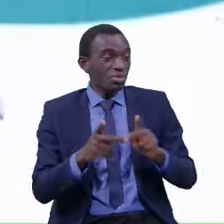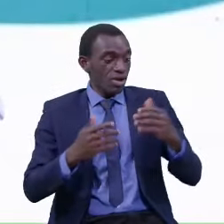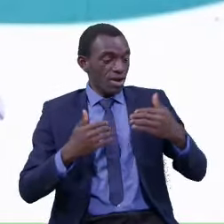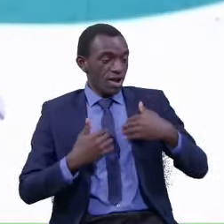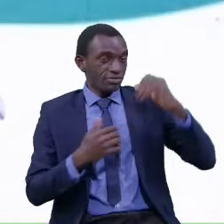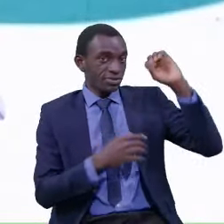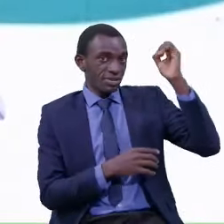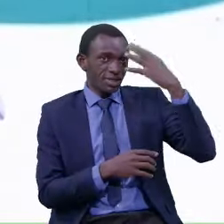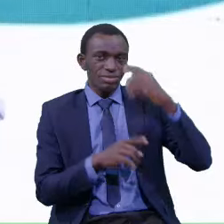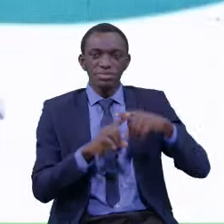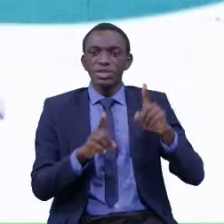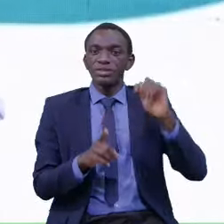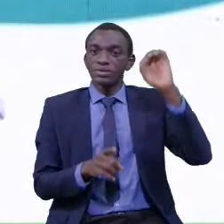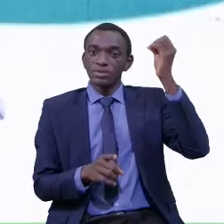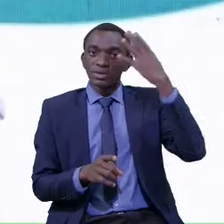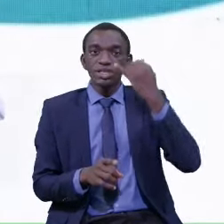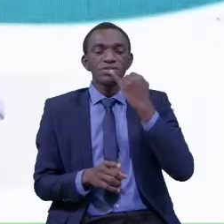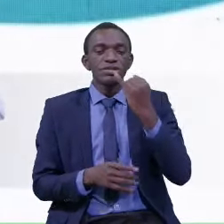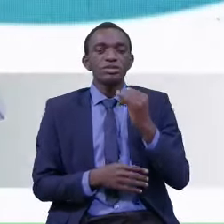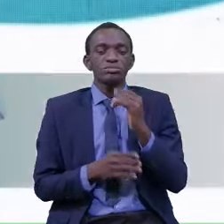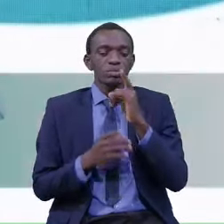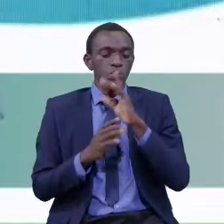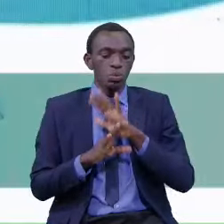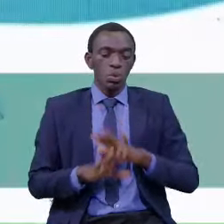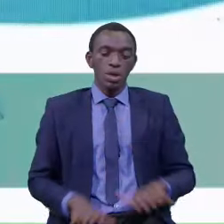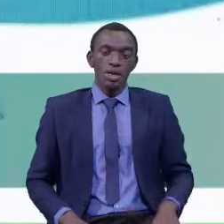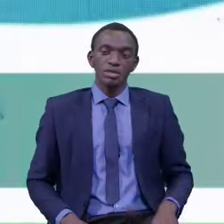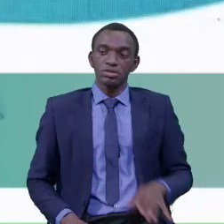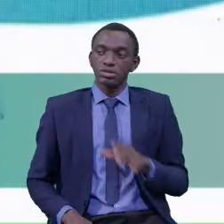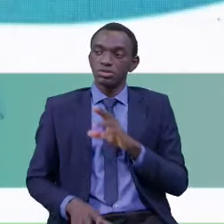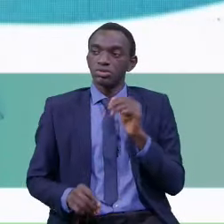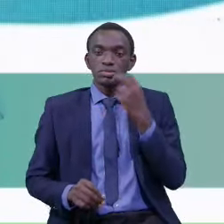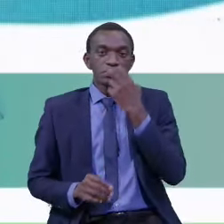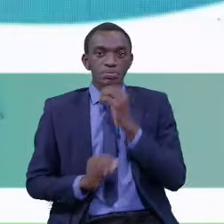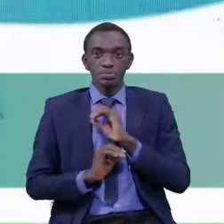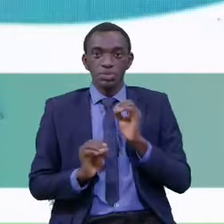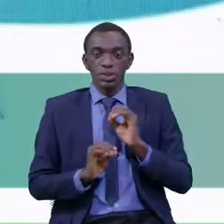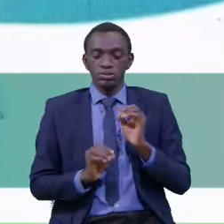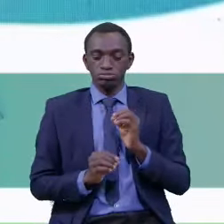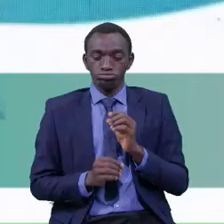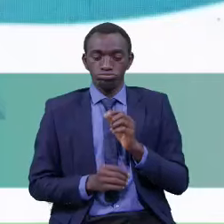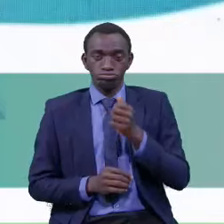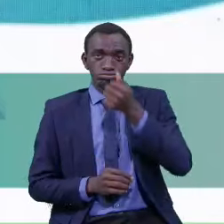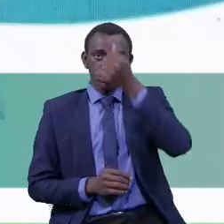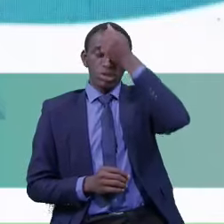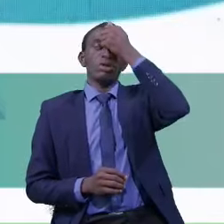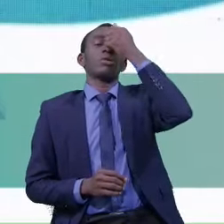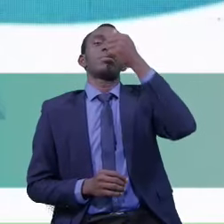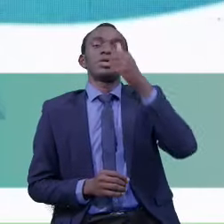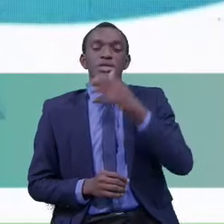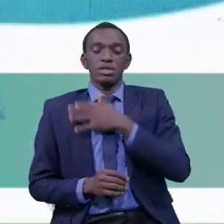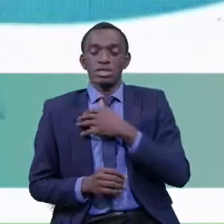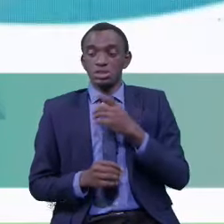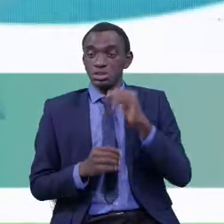is there. Quiet, silent, dormant, doesn't say anything,